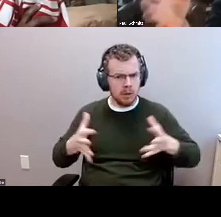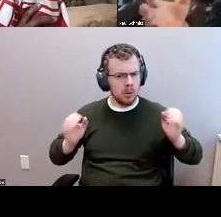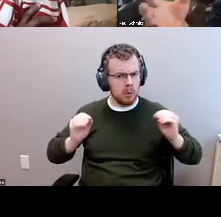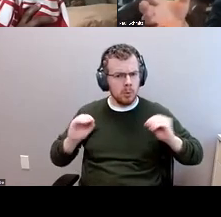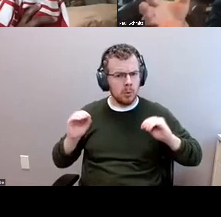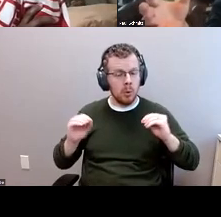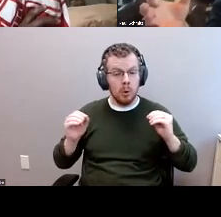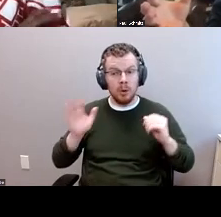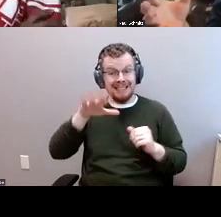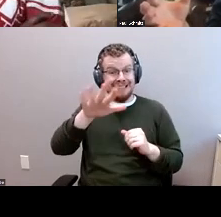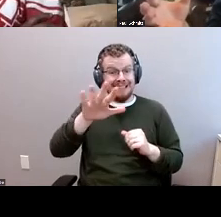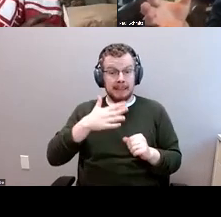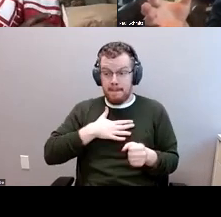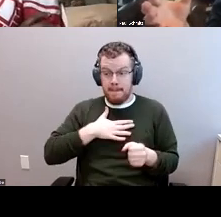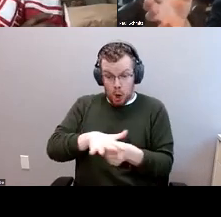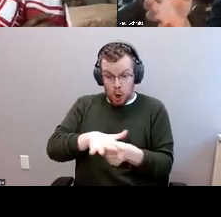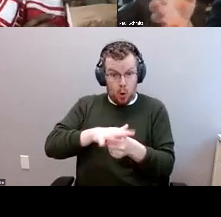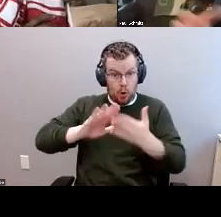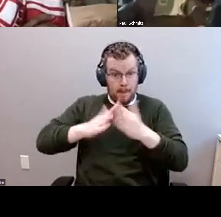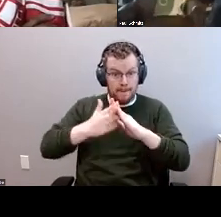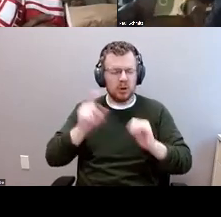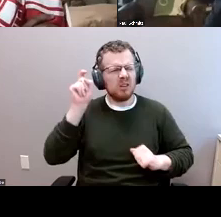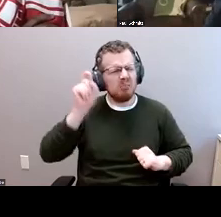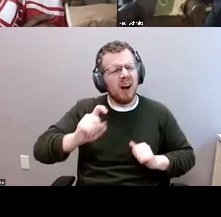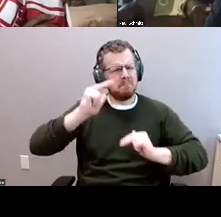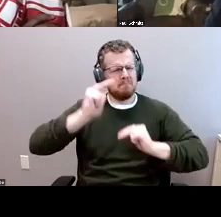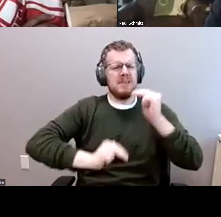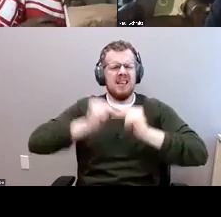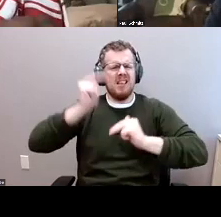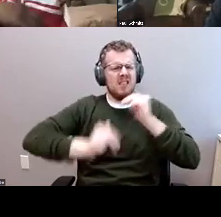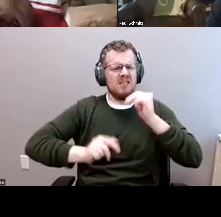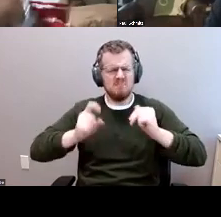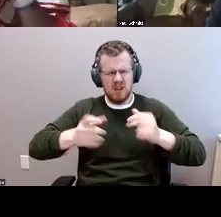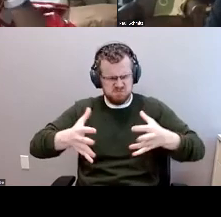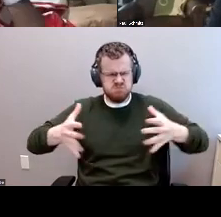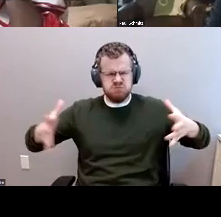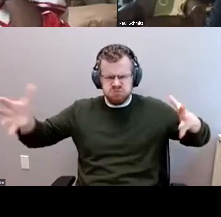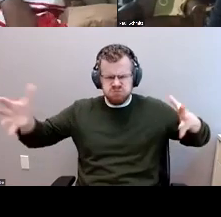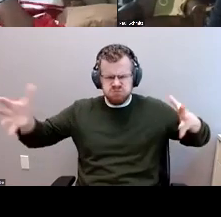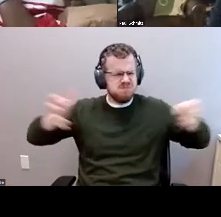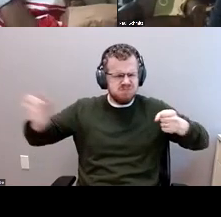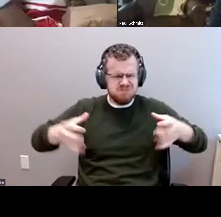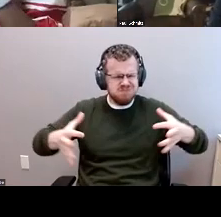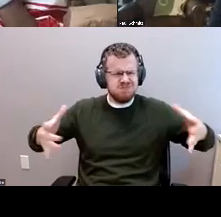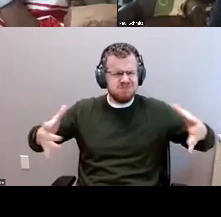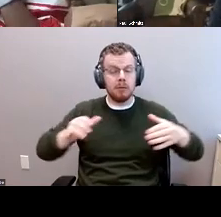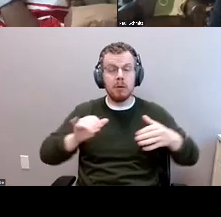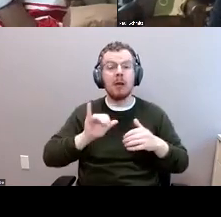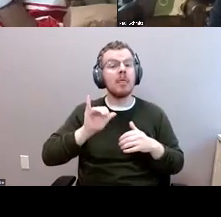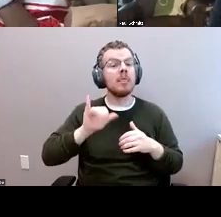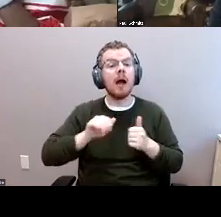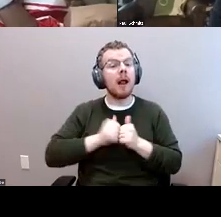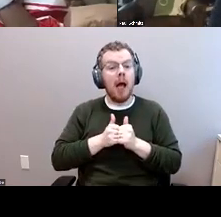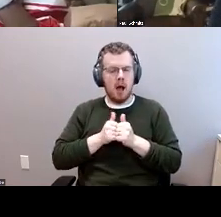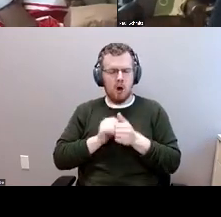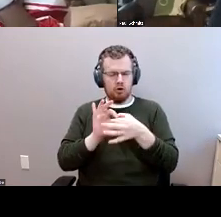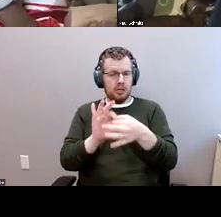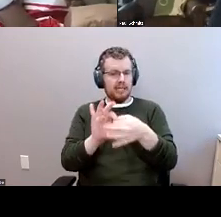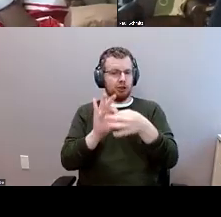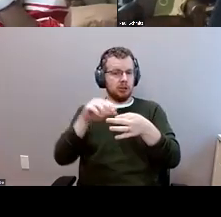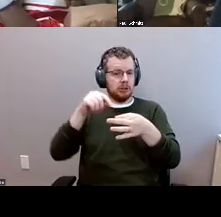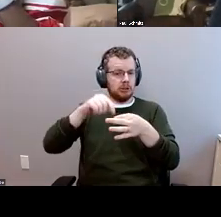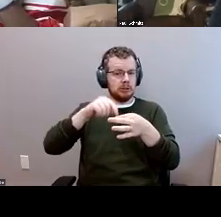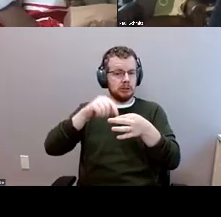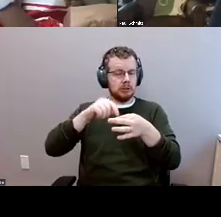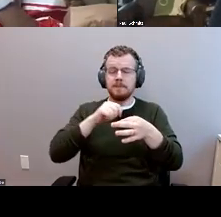community, I've got to have a build strategy. And I think that that is all about the relational. And one of the examples